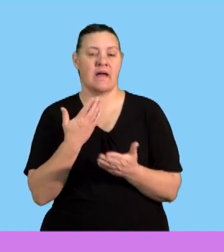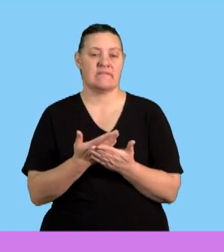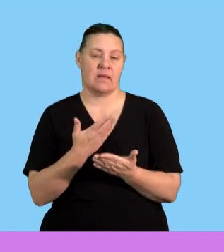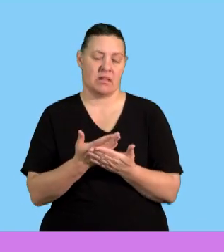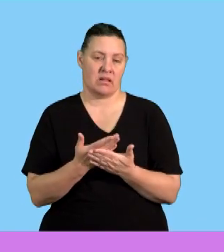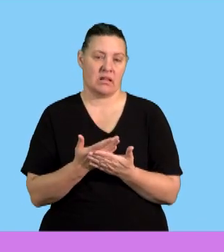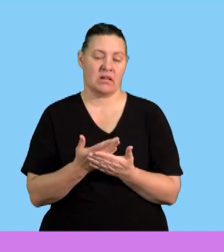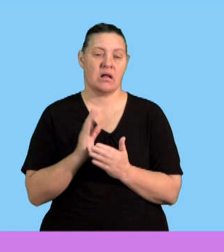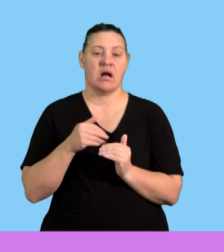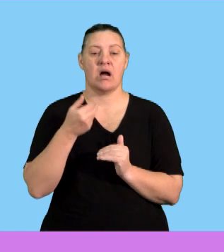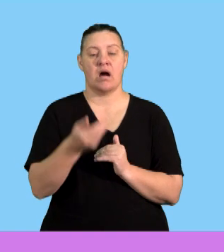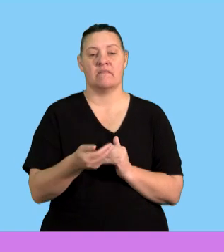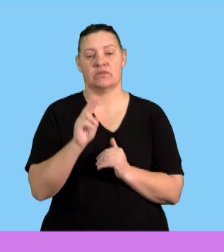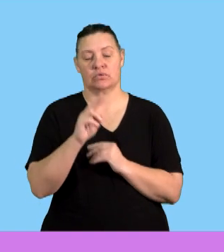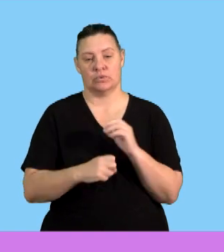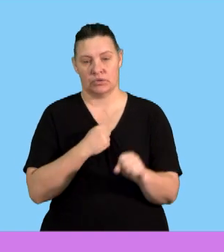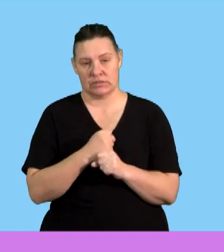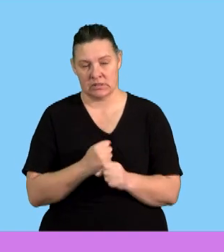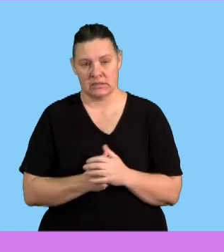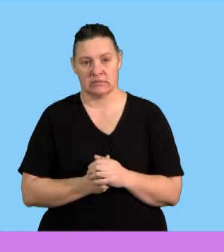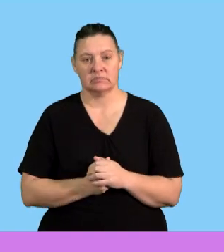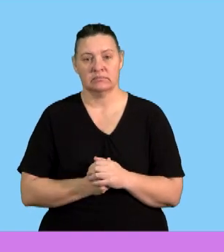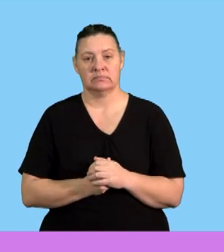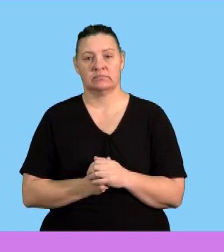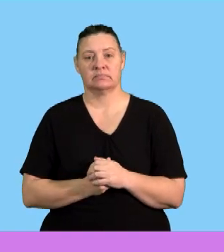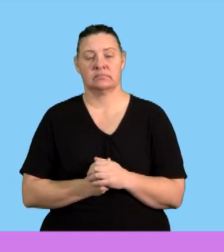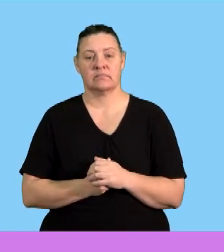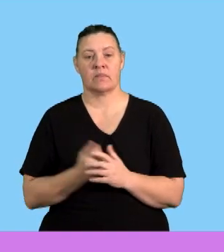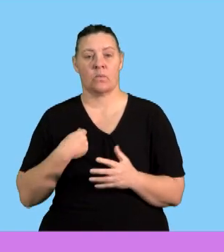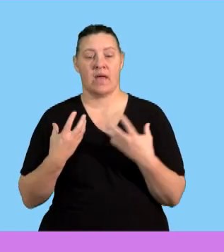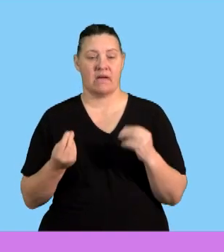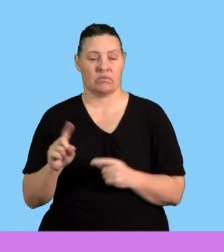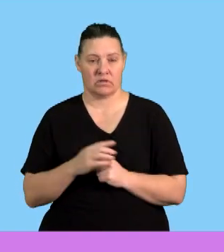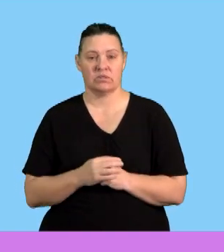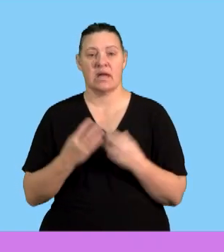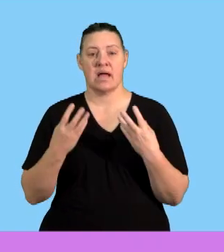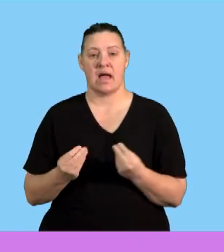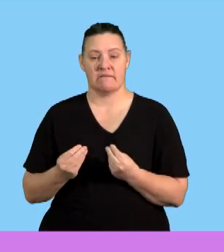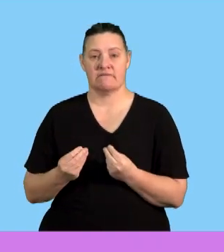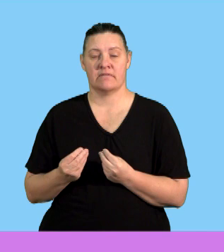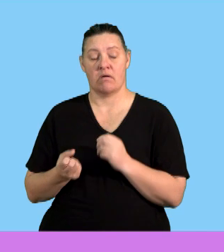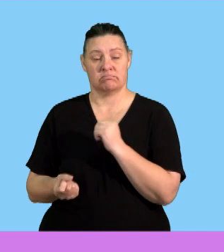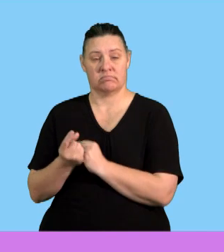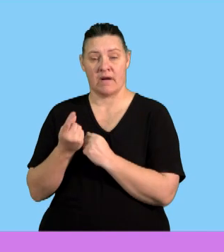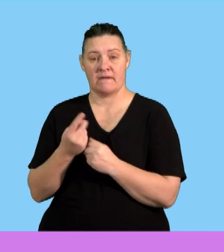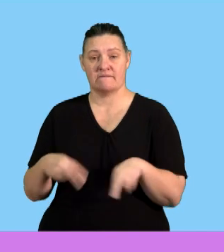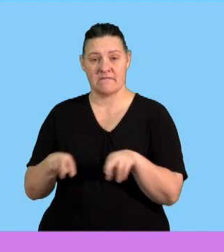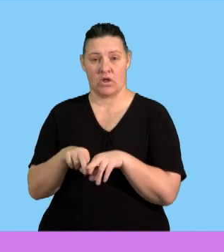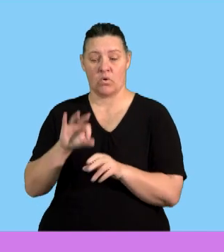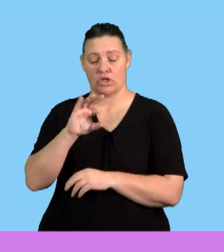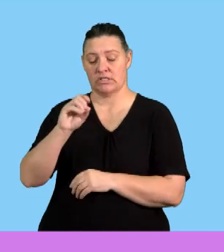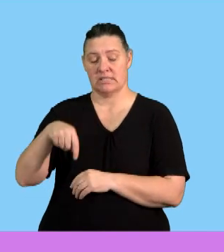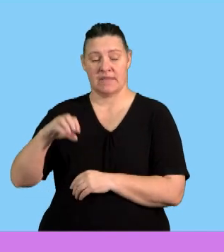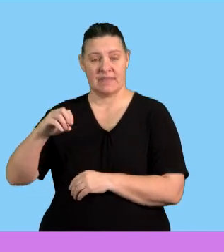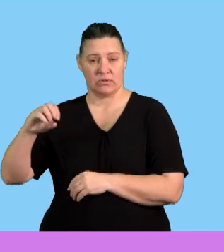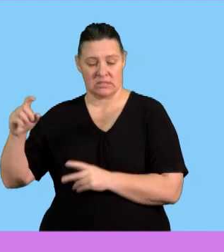have available after 2 years. So what do we have? We have our initial value, we've